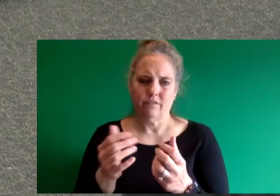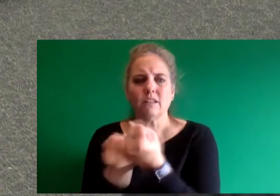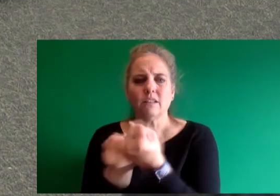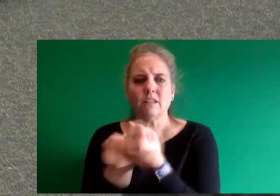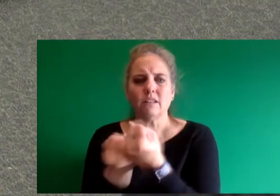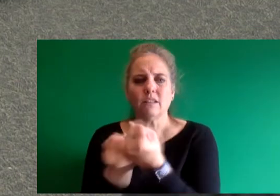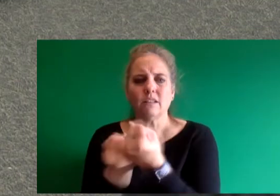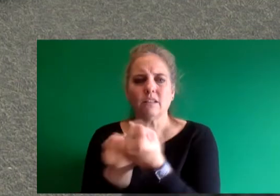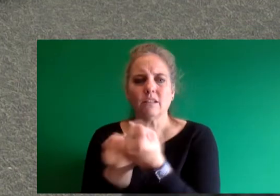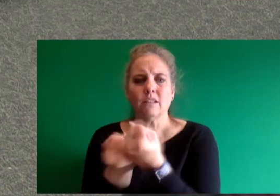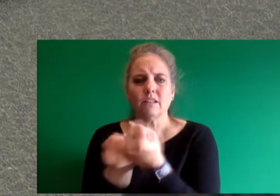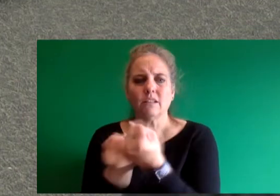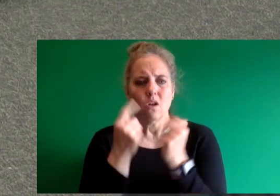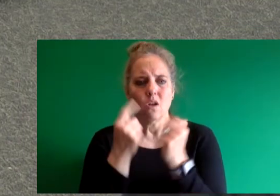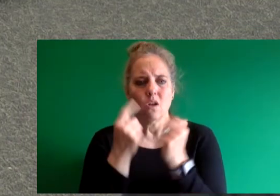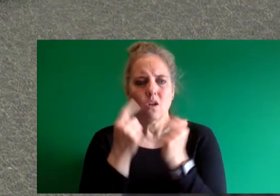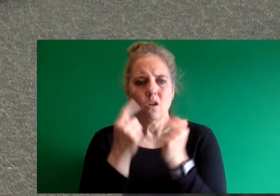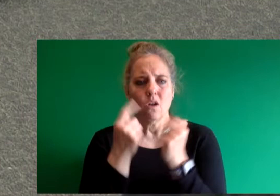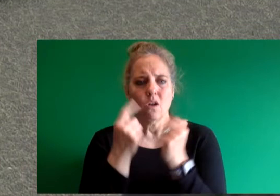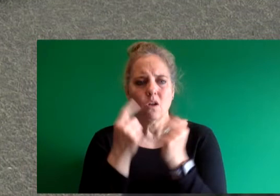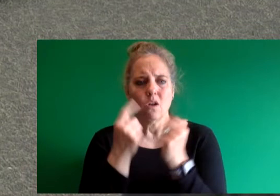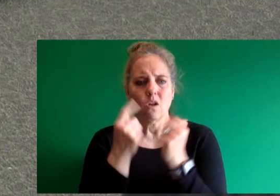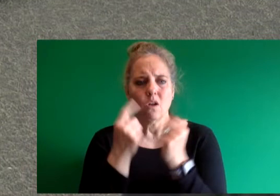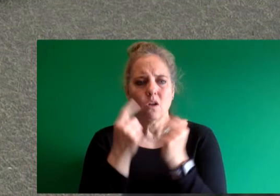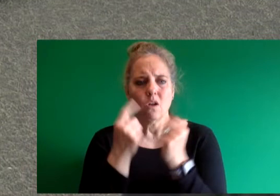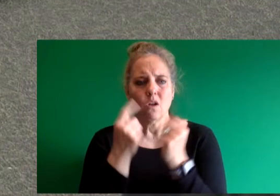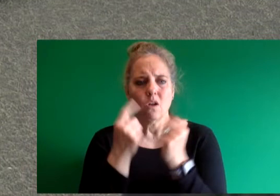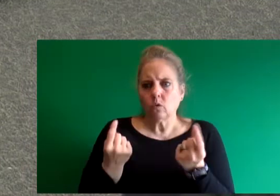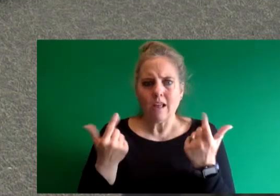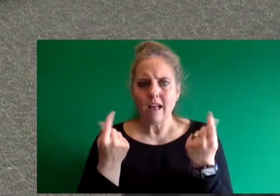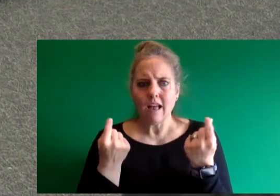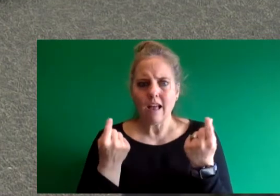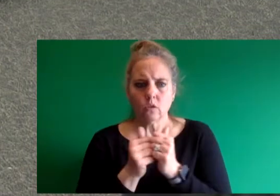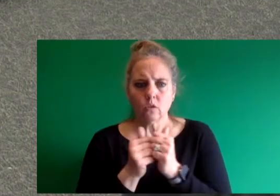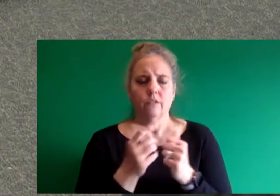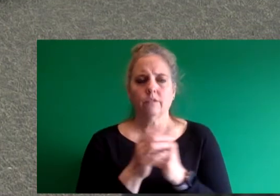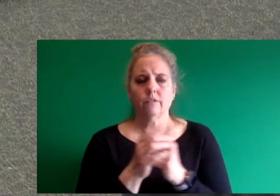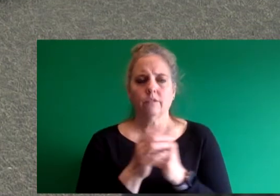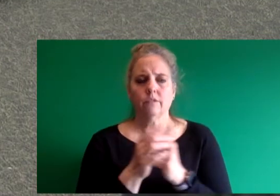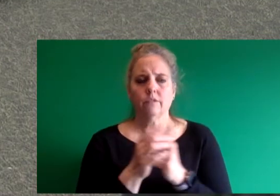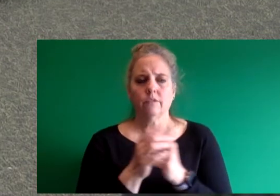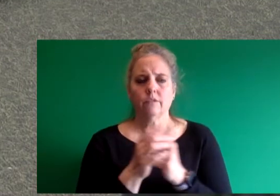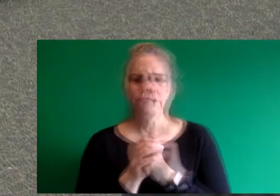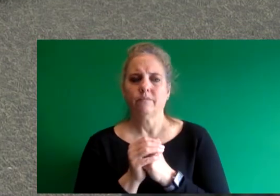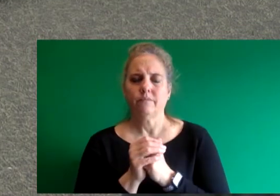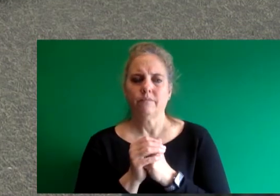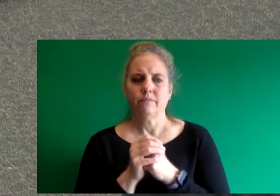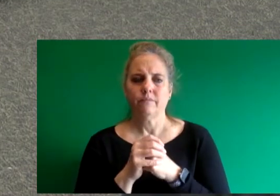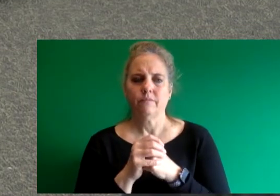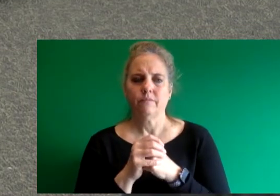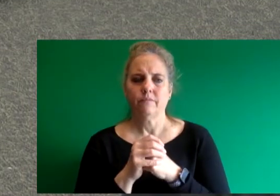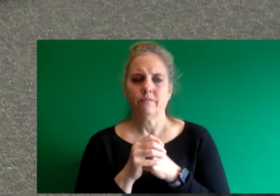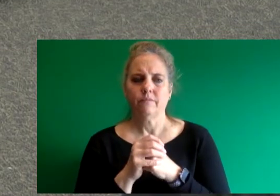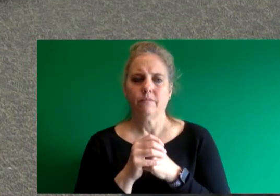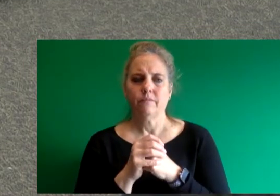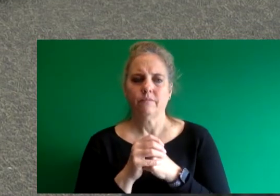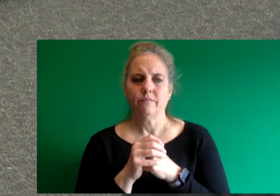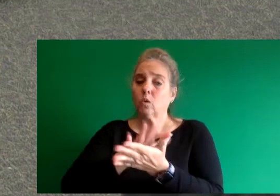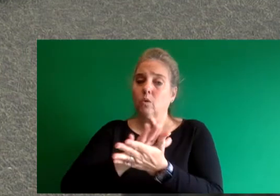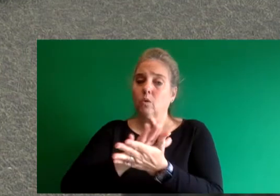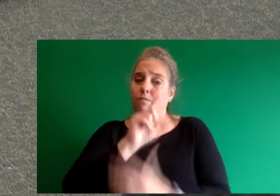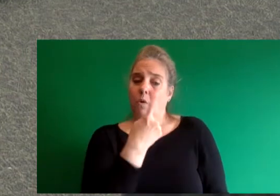this? Schools only can have and only do have so many FTE. I know all of you have the struggle here at public health with the same